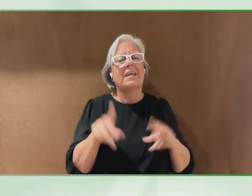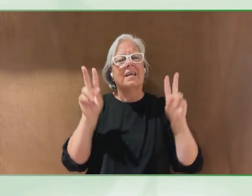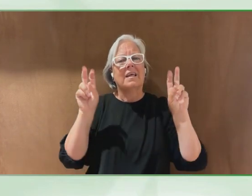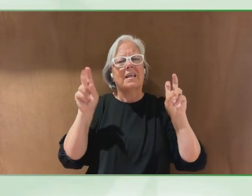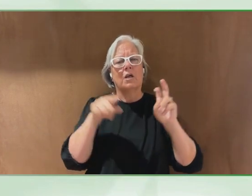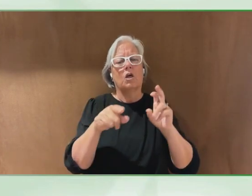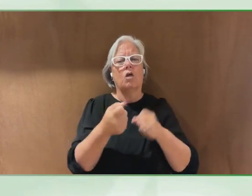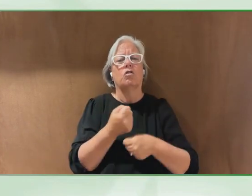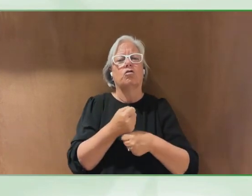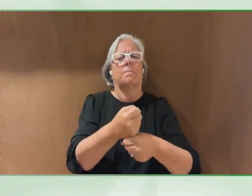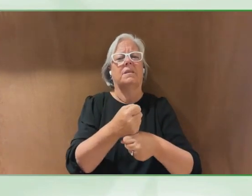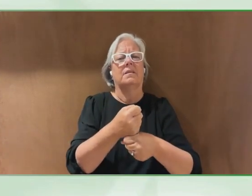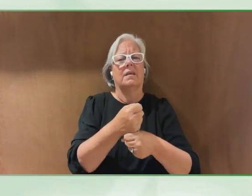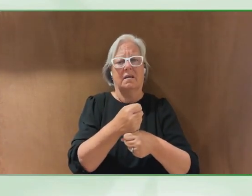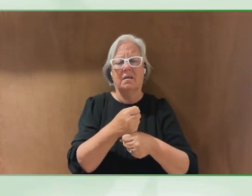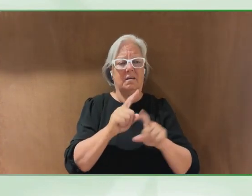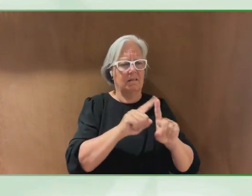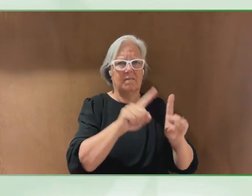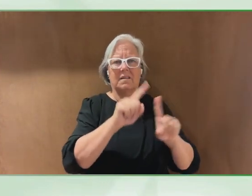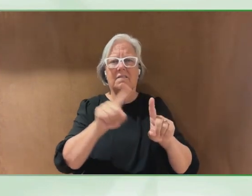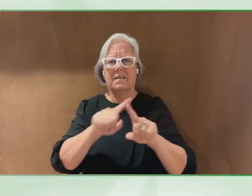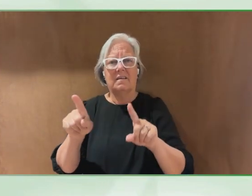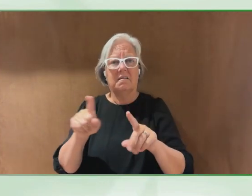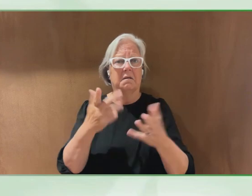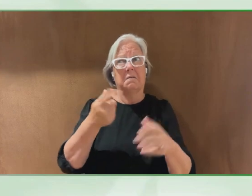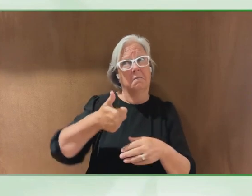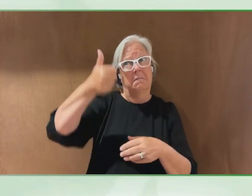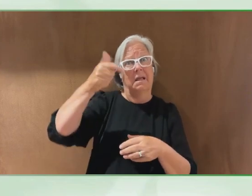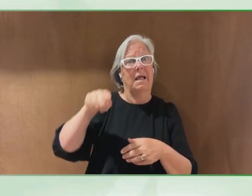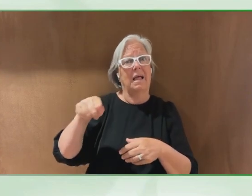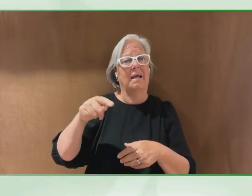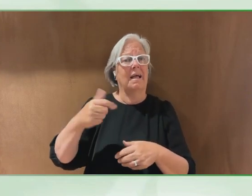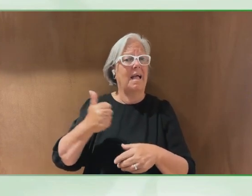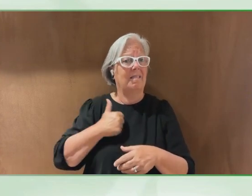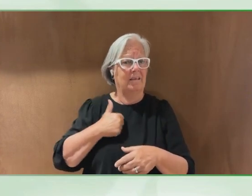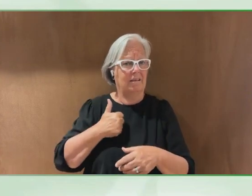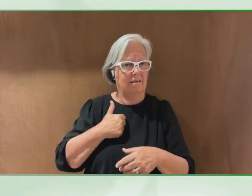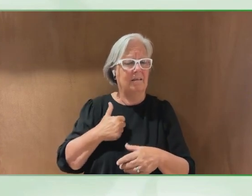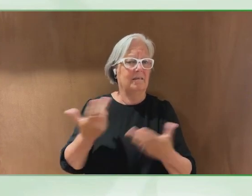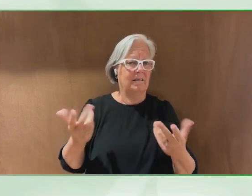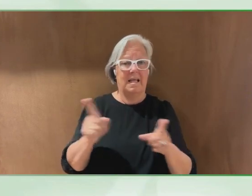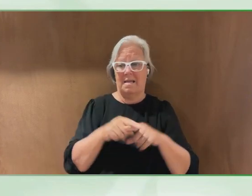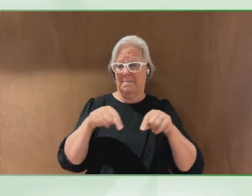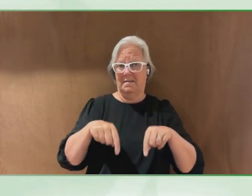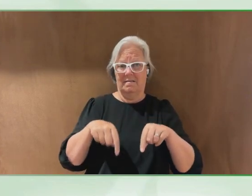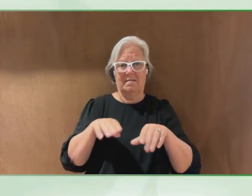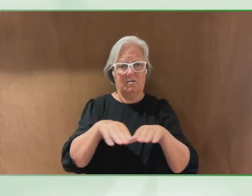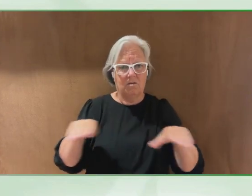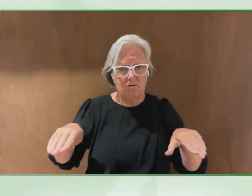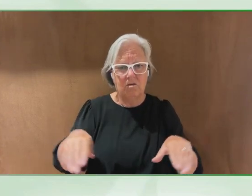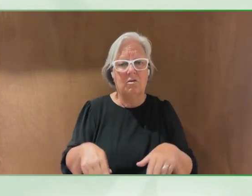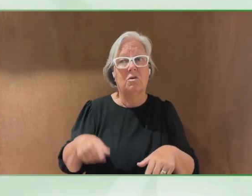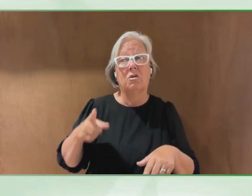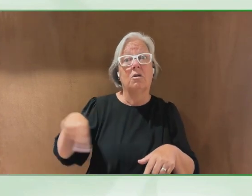at the federal level, that's great. Here's a perfect example of us on stage. When others see representations